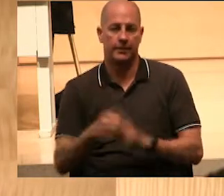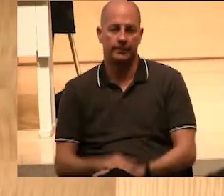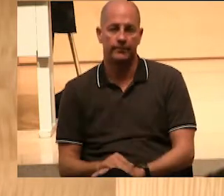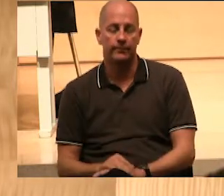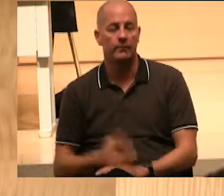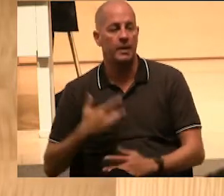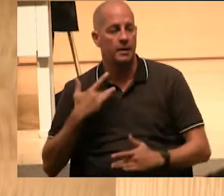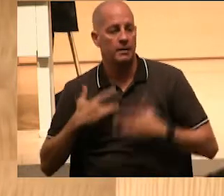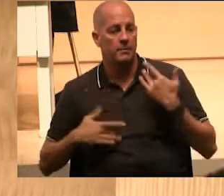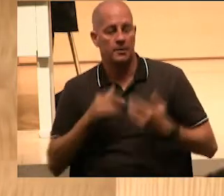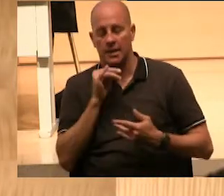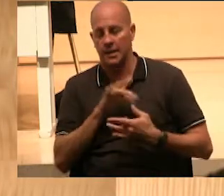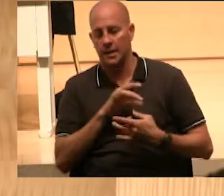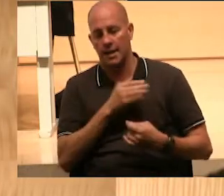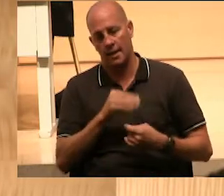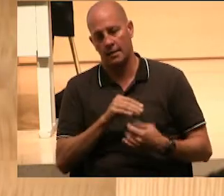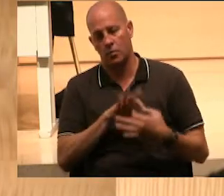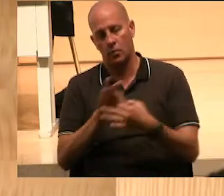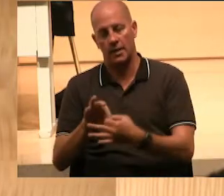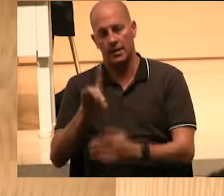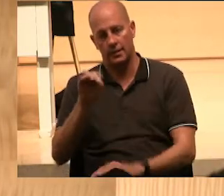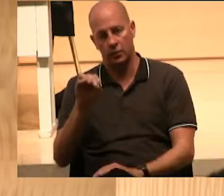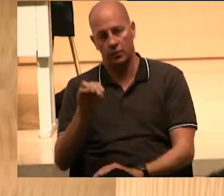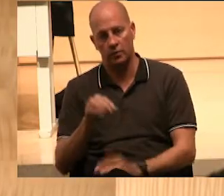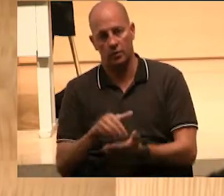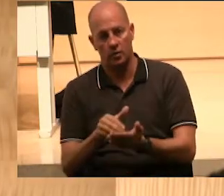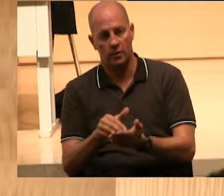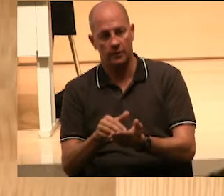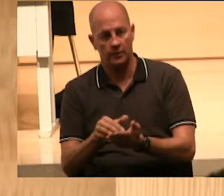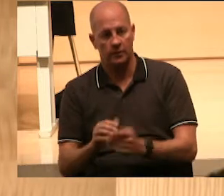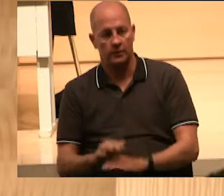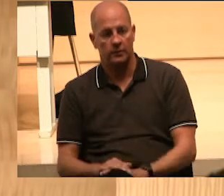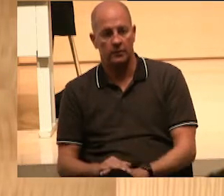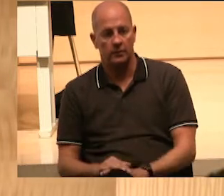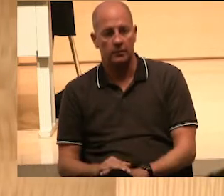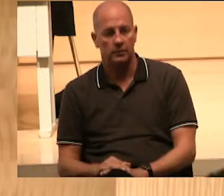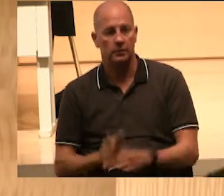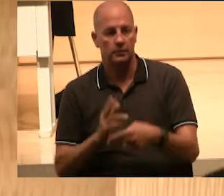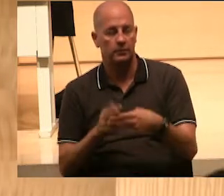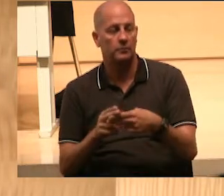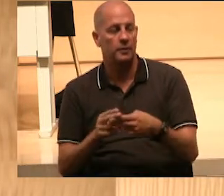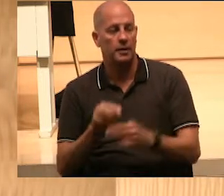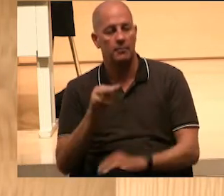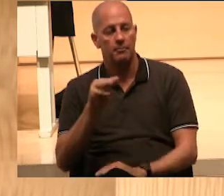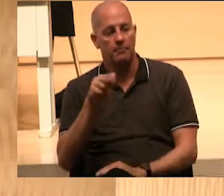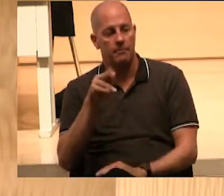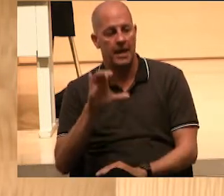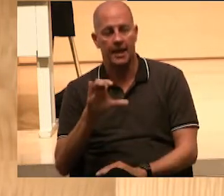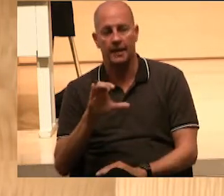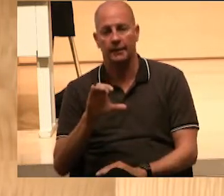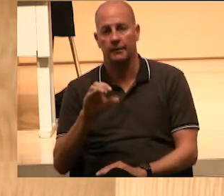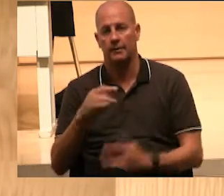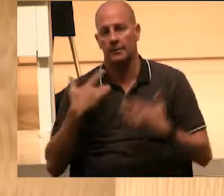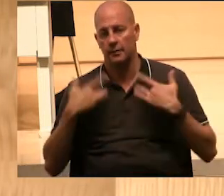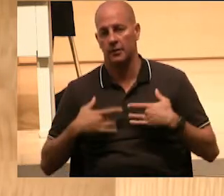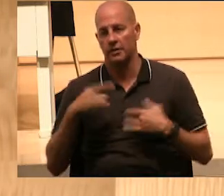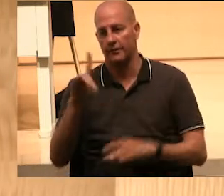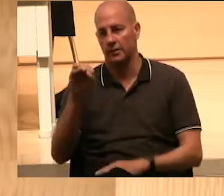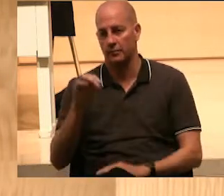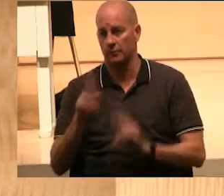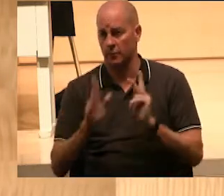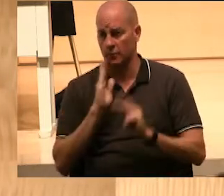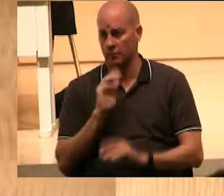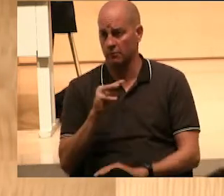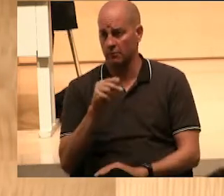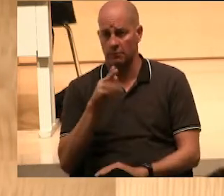bipolar and related disorders are can often be referred to as manic depressive disorders, if people are more familiar with